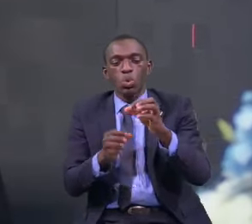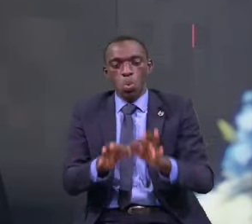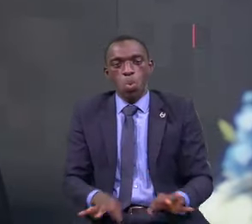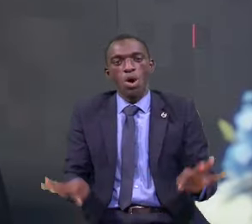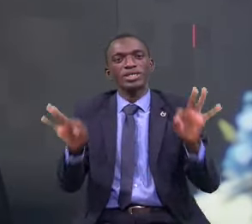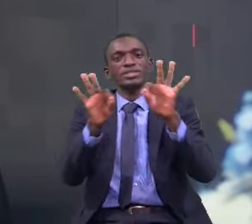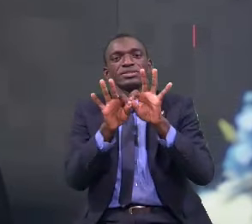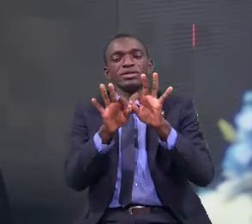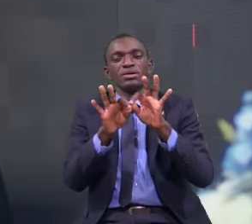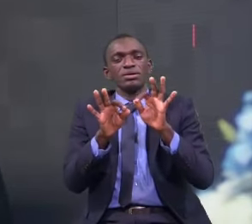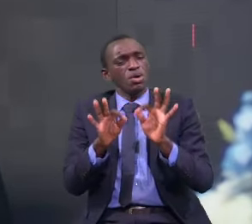Worthy of being a child of God.